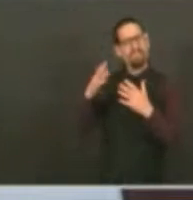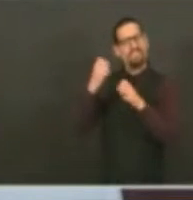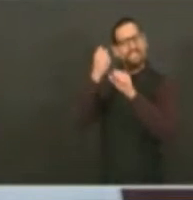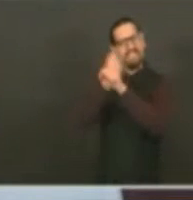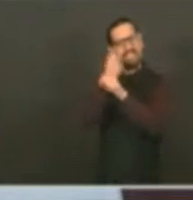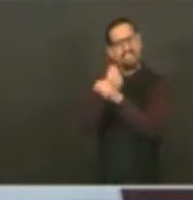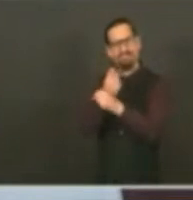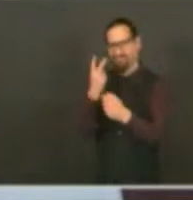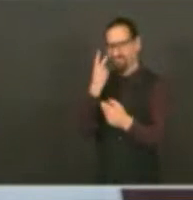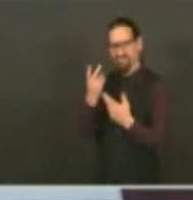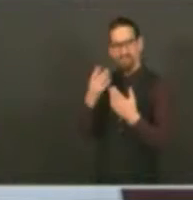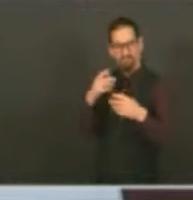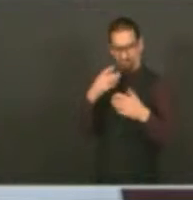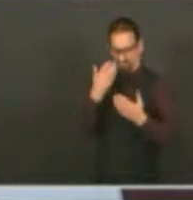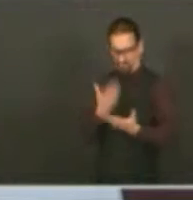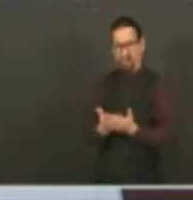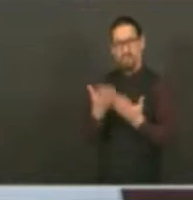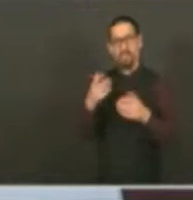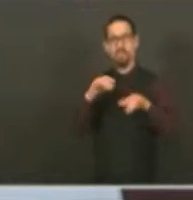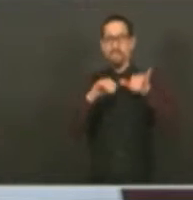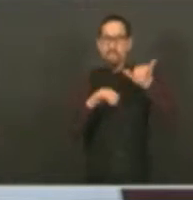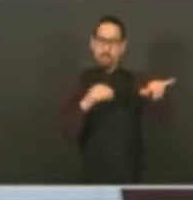are heartbreaking.